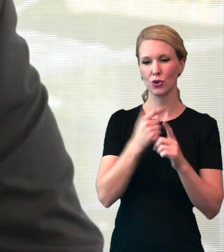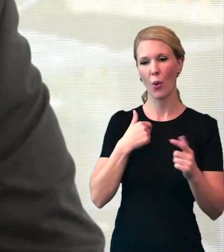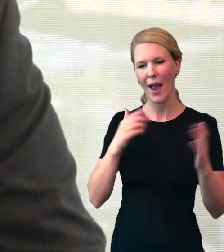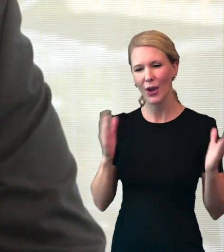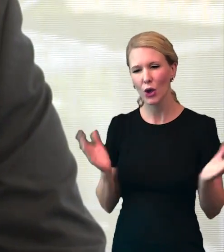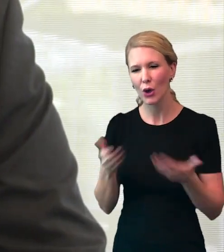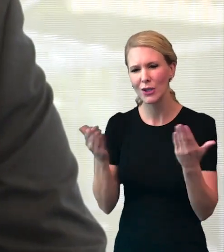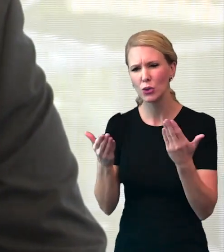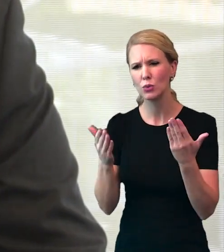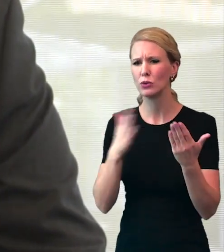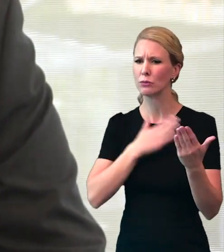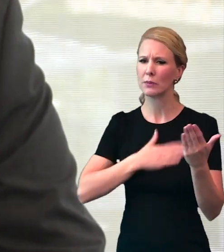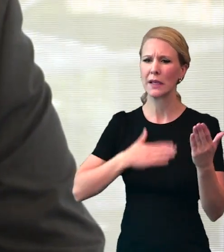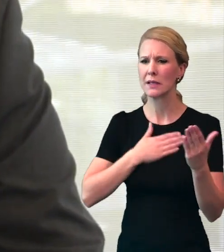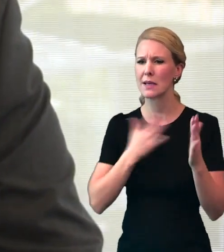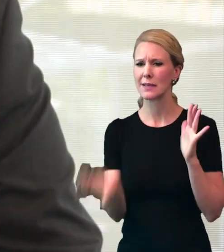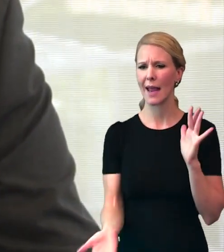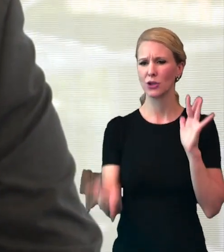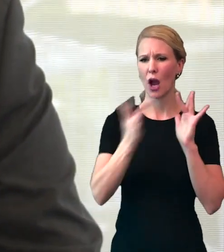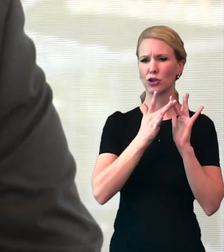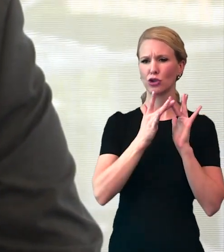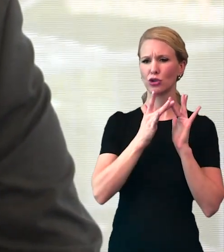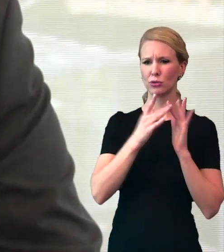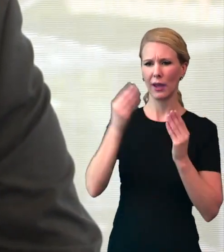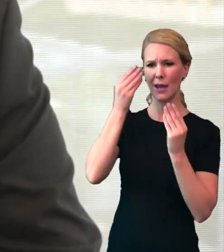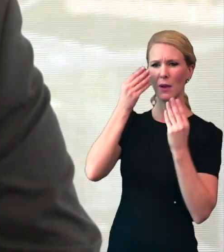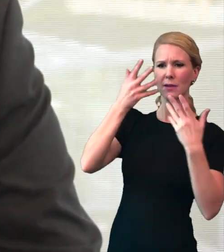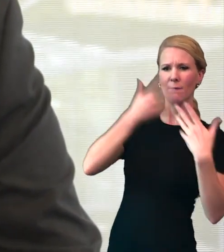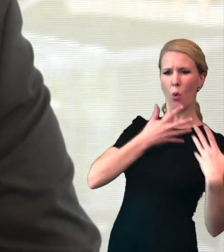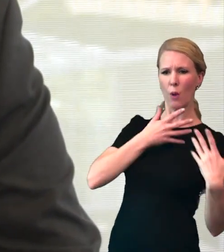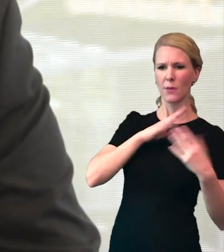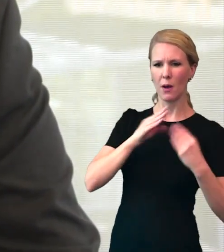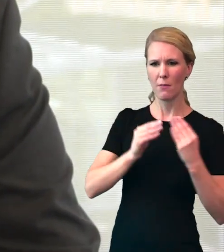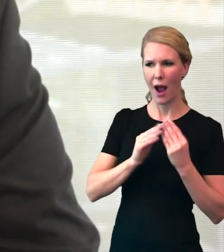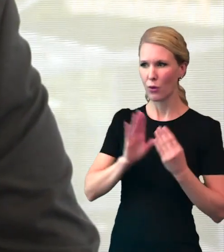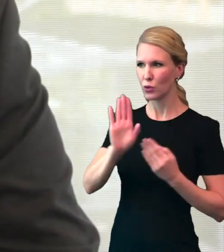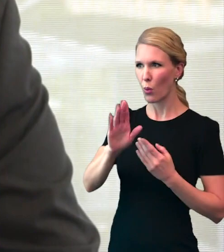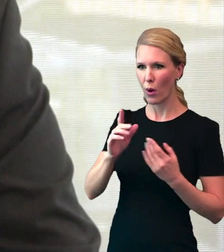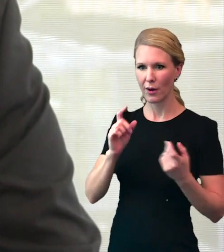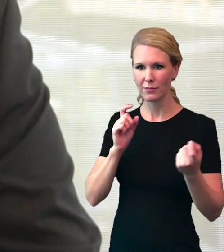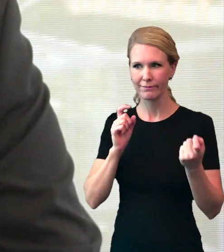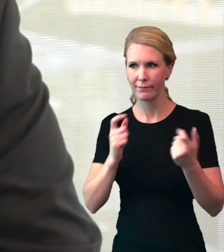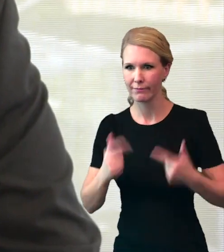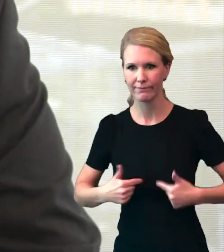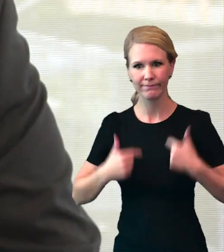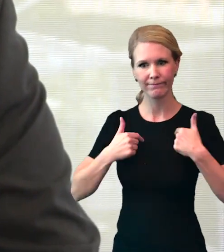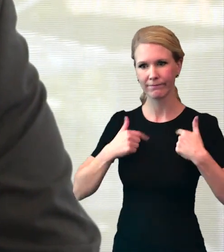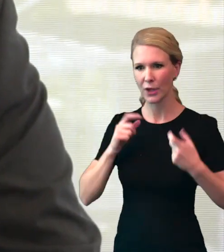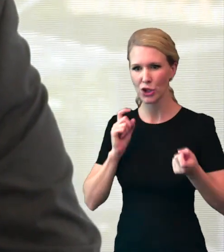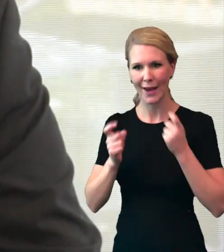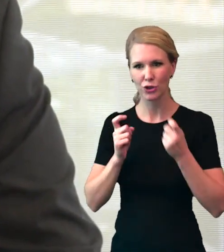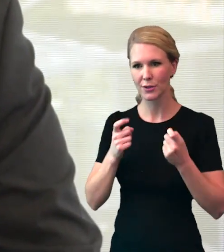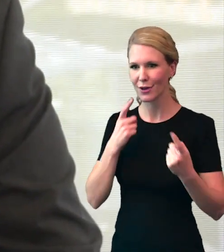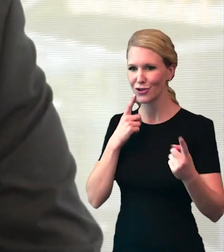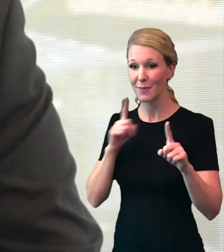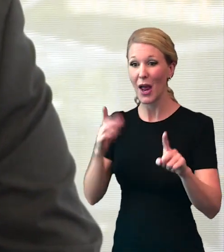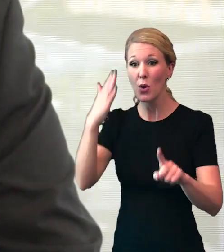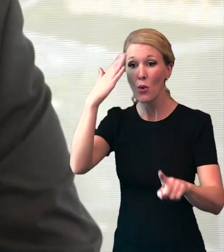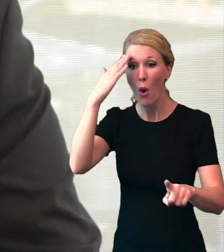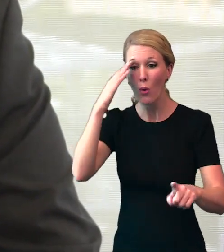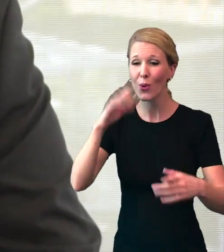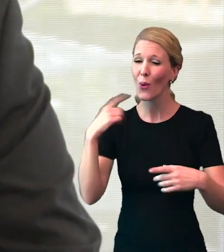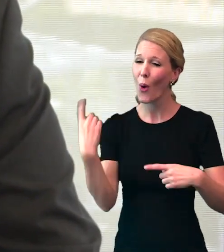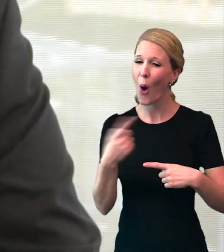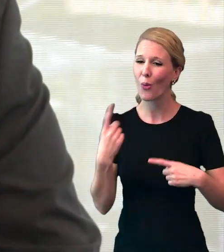stay in touch. Keep us informed about the changes and achievements in your life. Know that you are always welcome on our